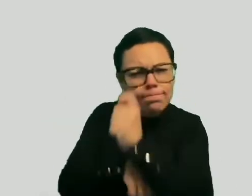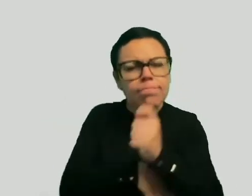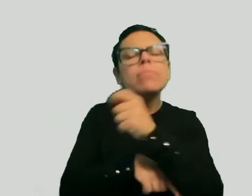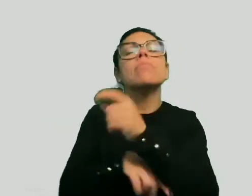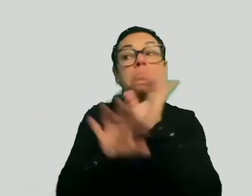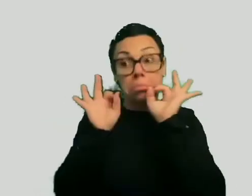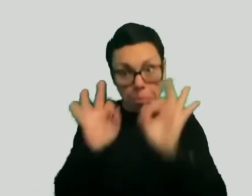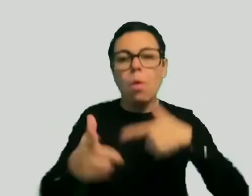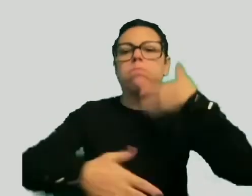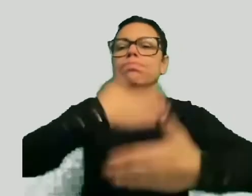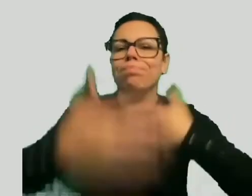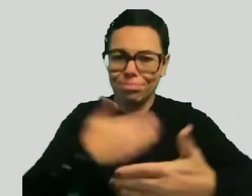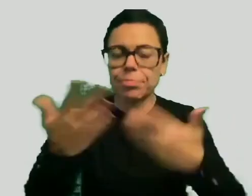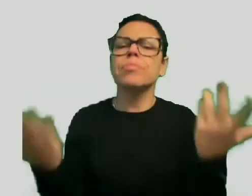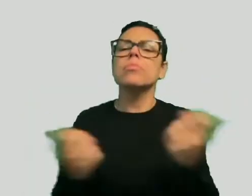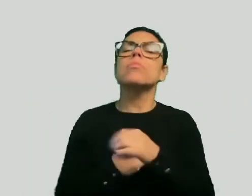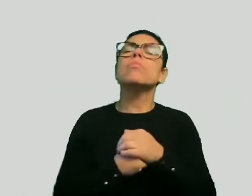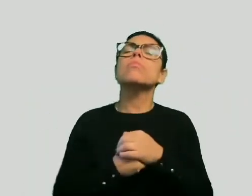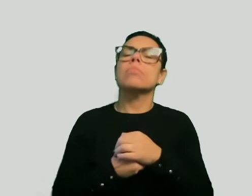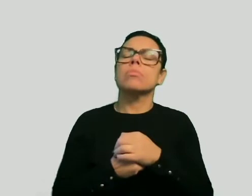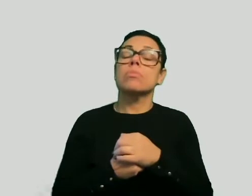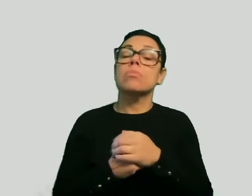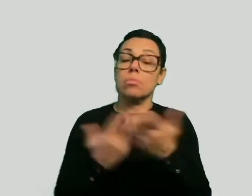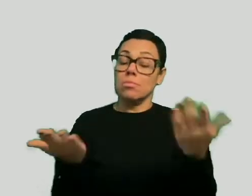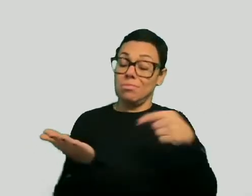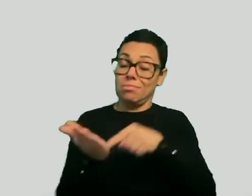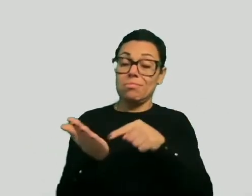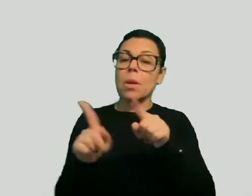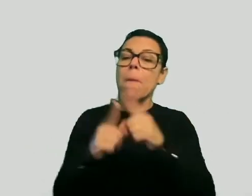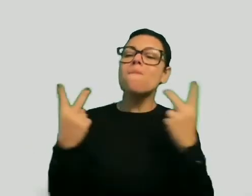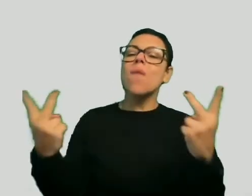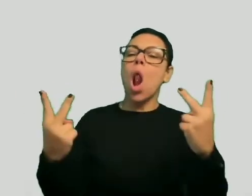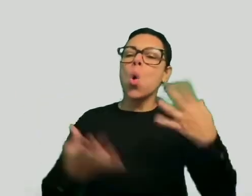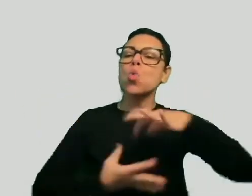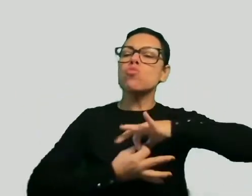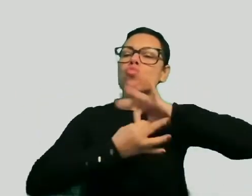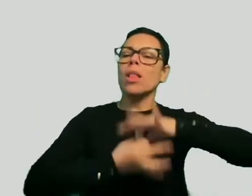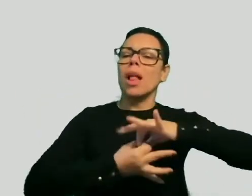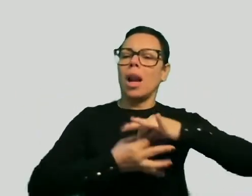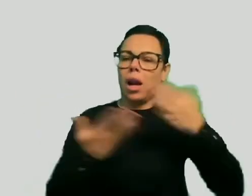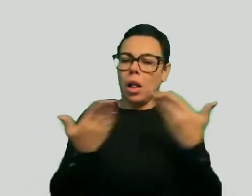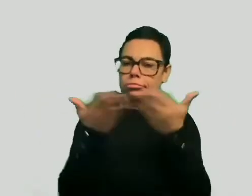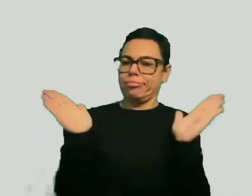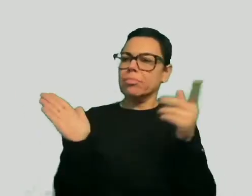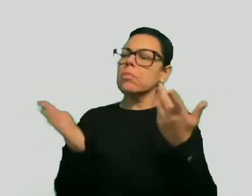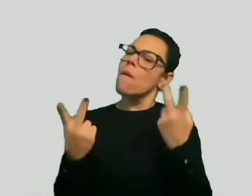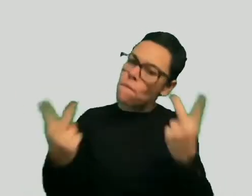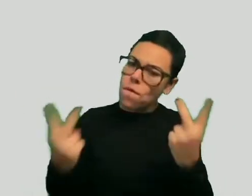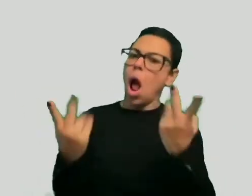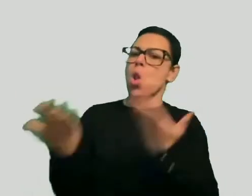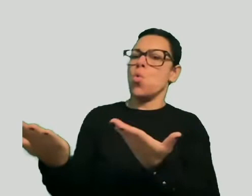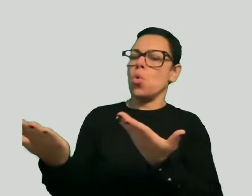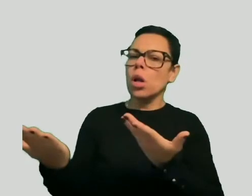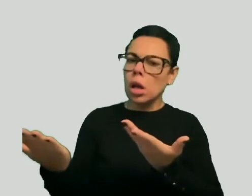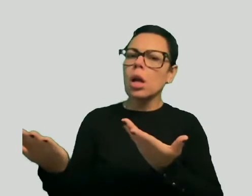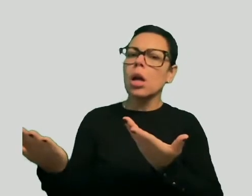the gender relevance, it is important to consider that both the ultimate beneficiaries